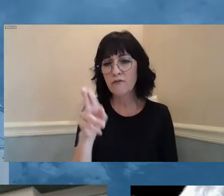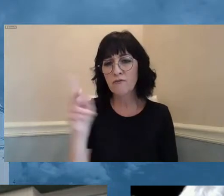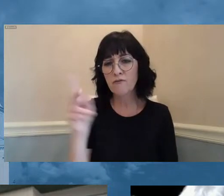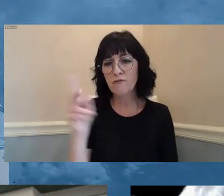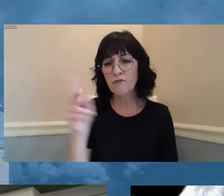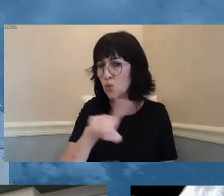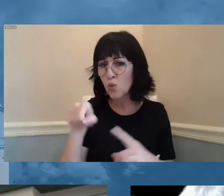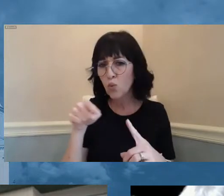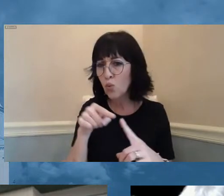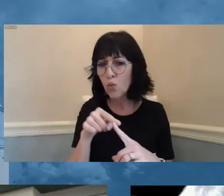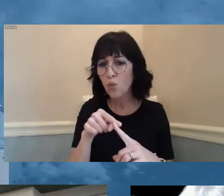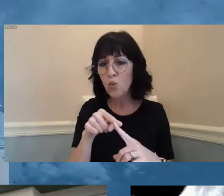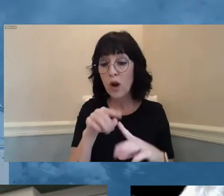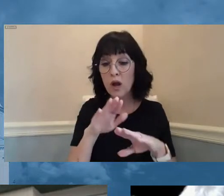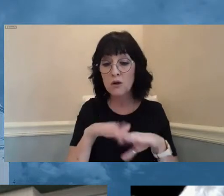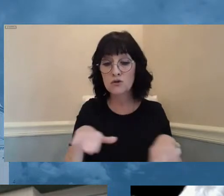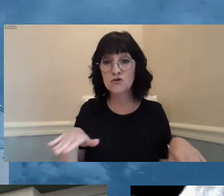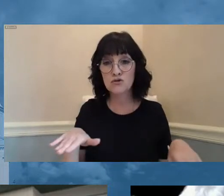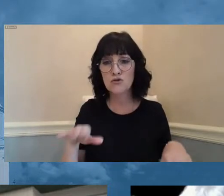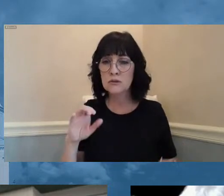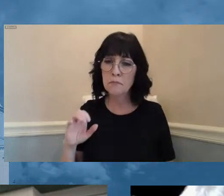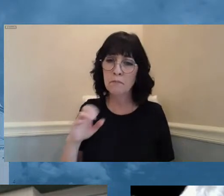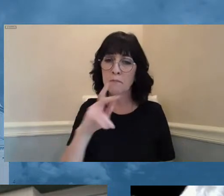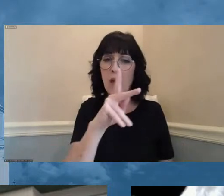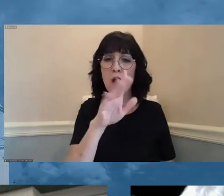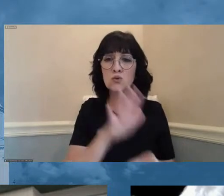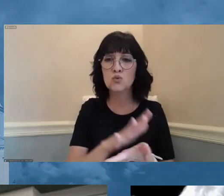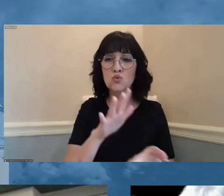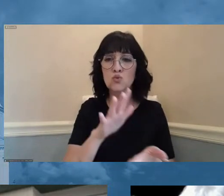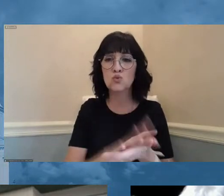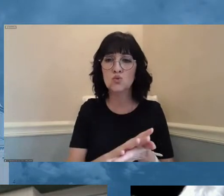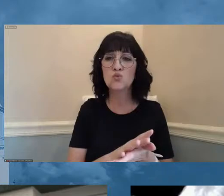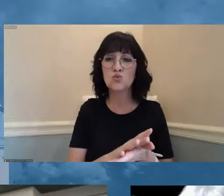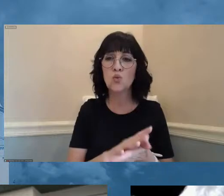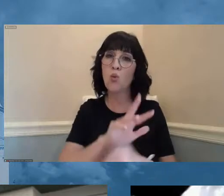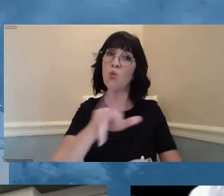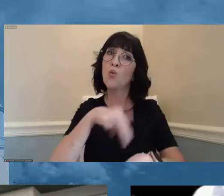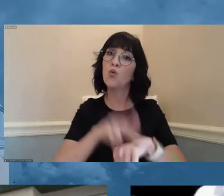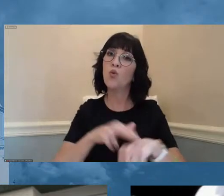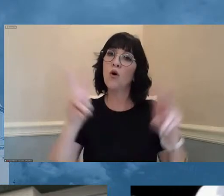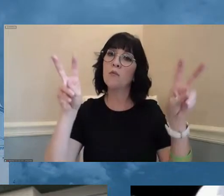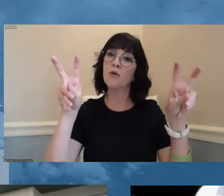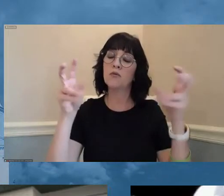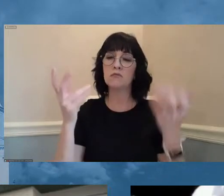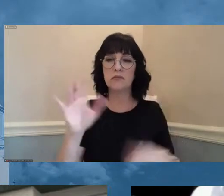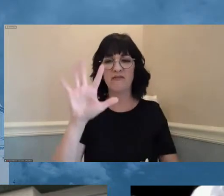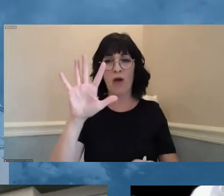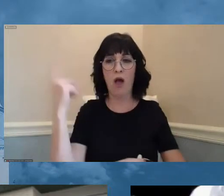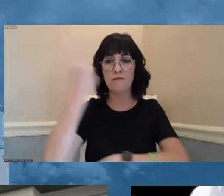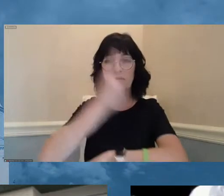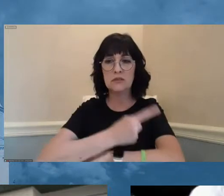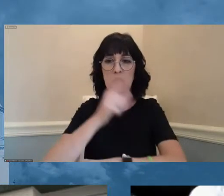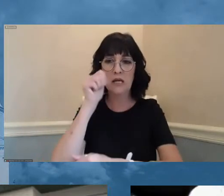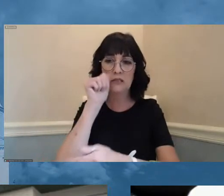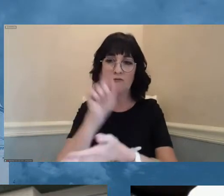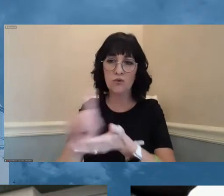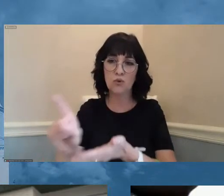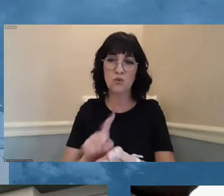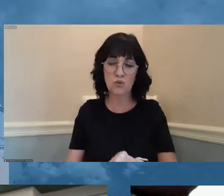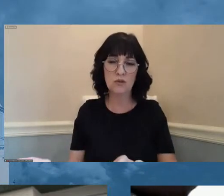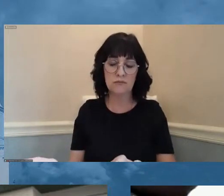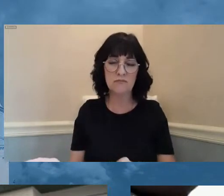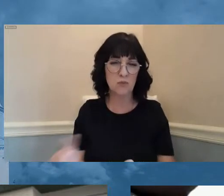back in school full-time, 5 days a week? Yeah, I keep saying this. The goal has got to be at the beginning of the school year next